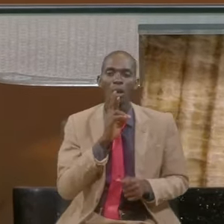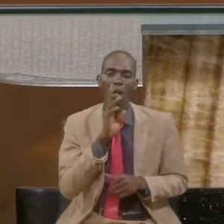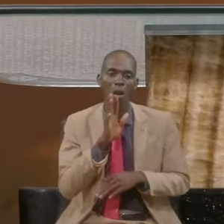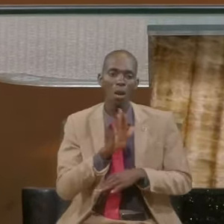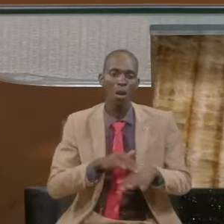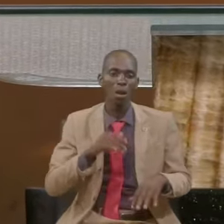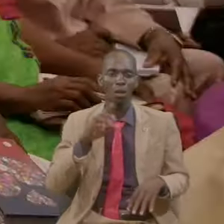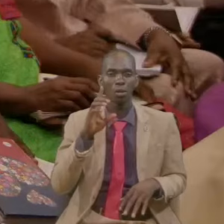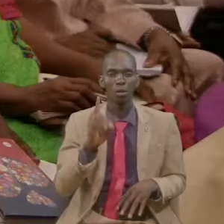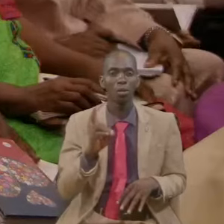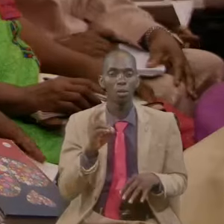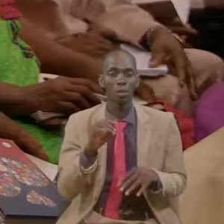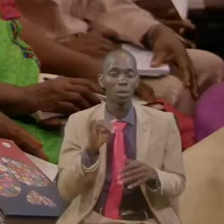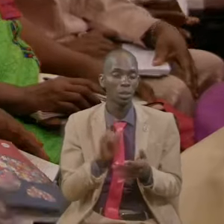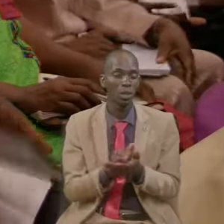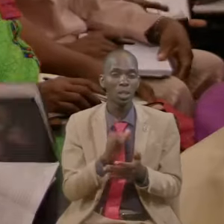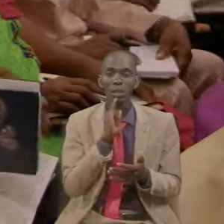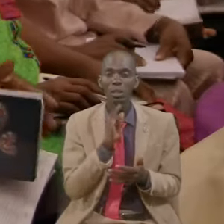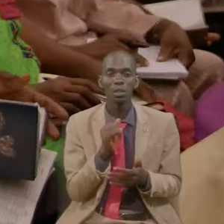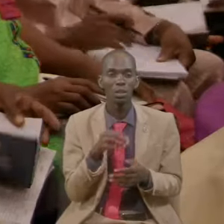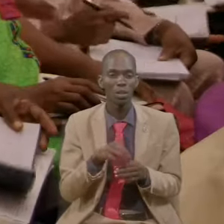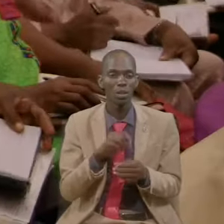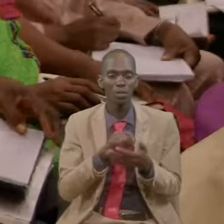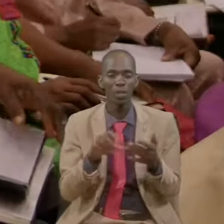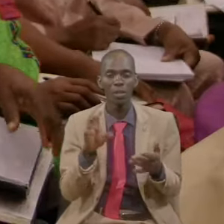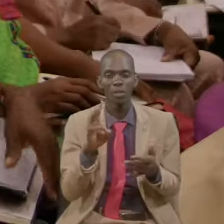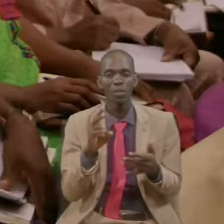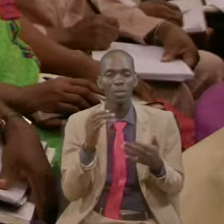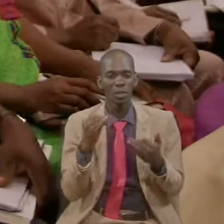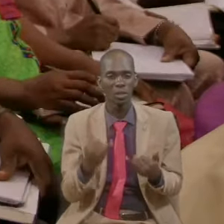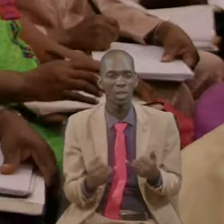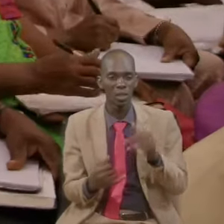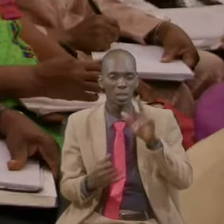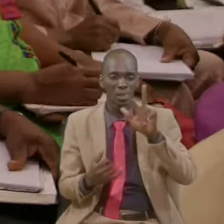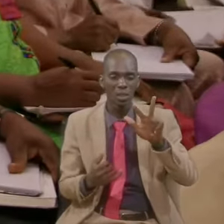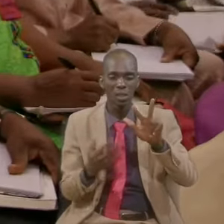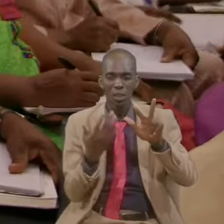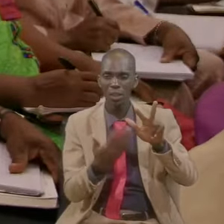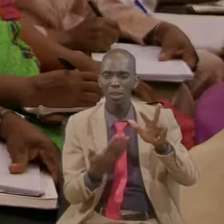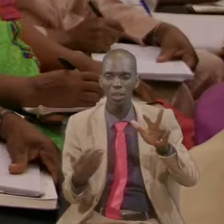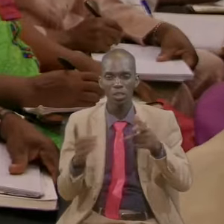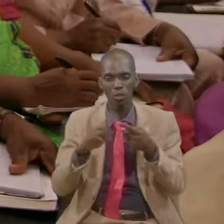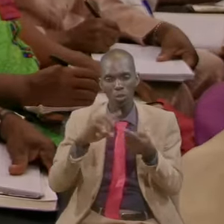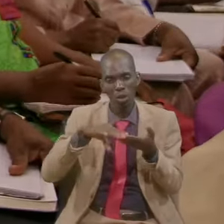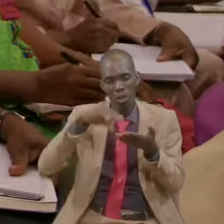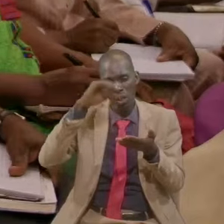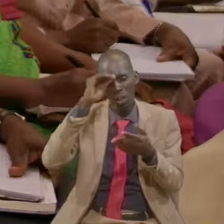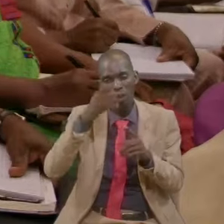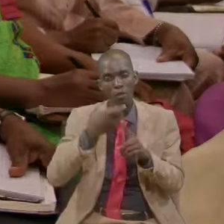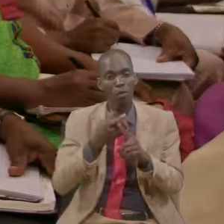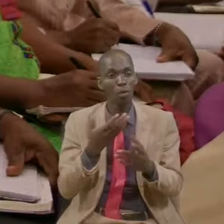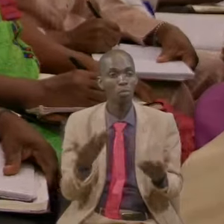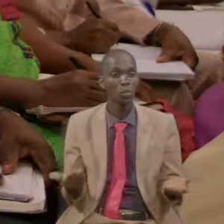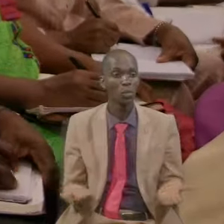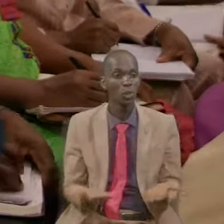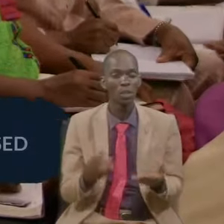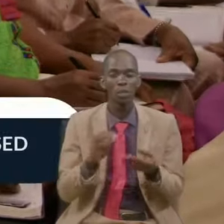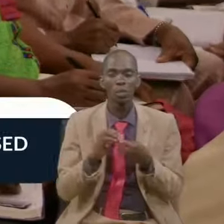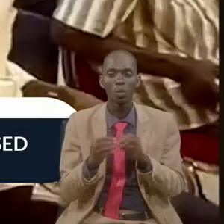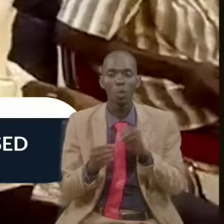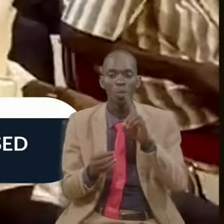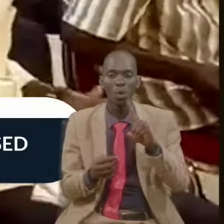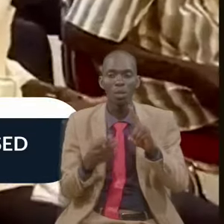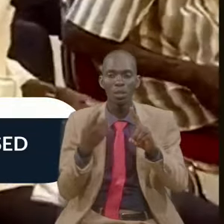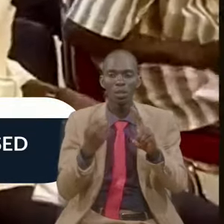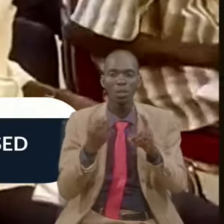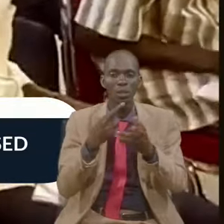verse 7. We're looking at three things here. Number one, we're looking at the righteous